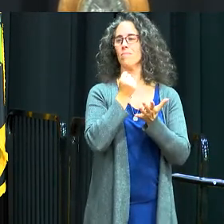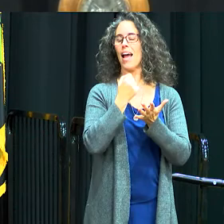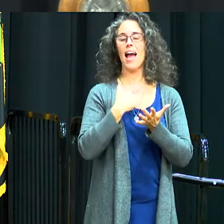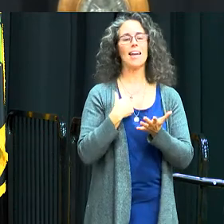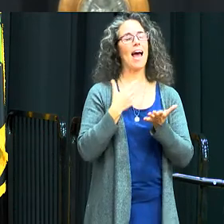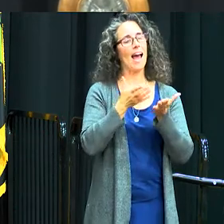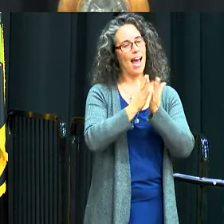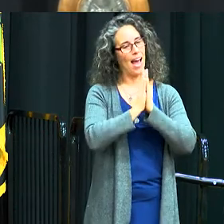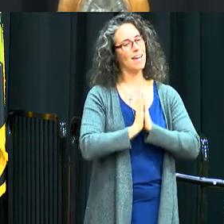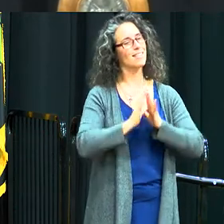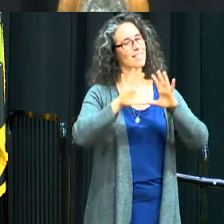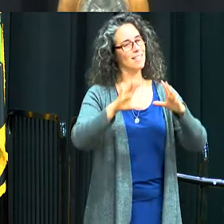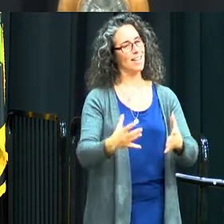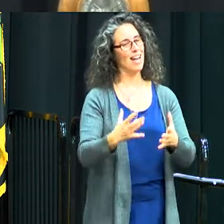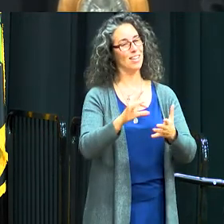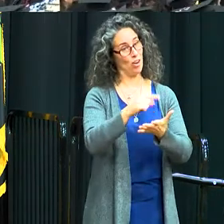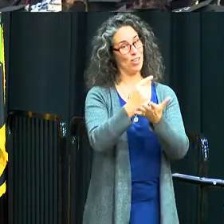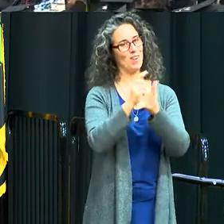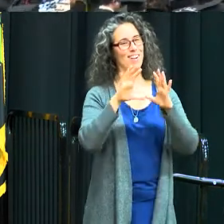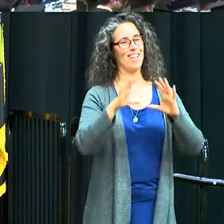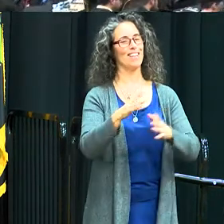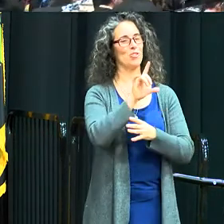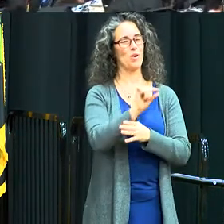graduating class of 2020 to please rise.